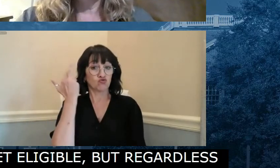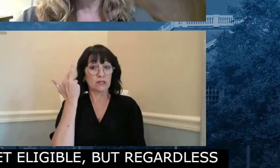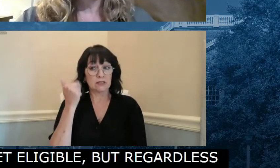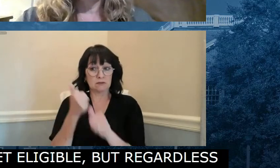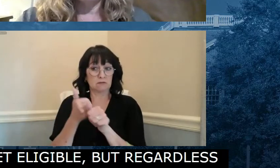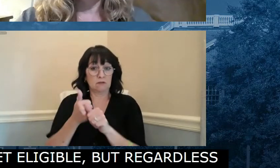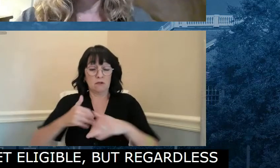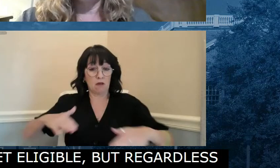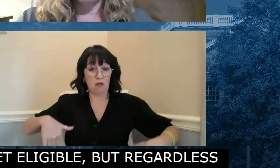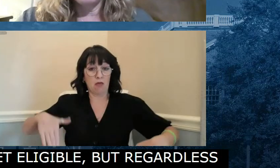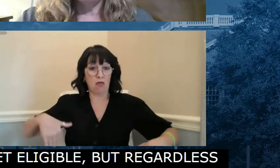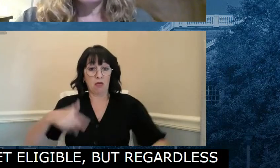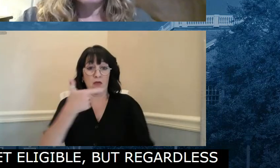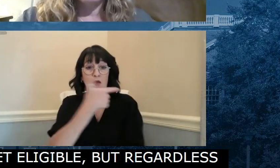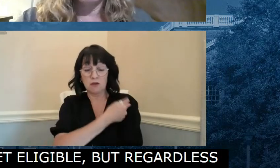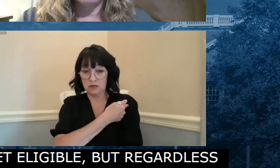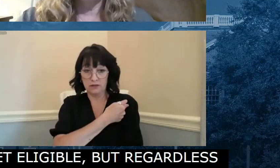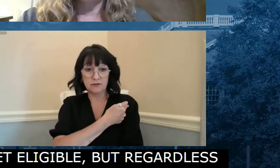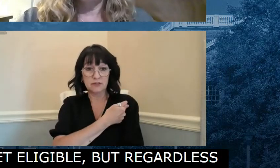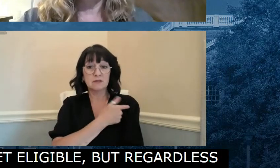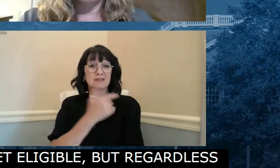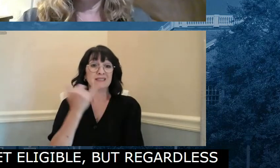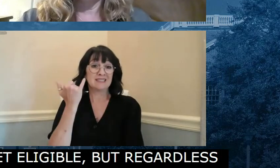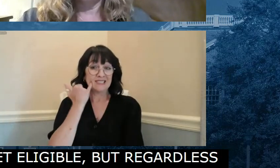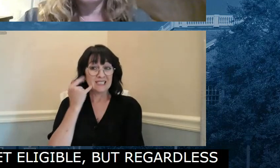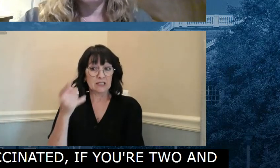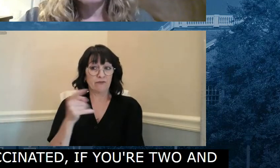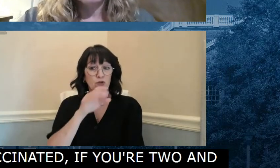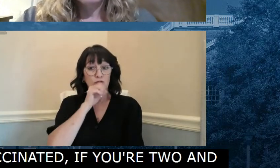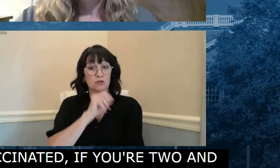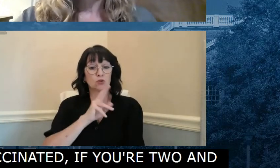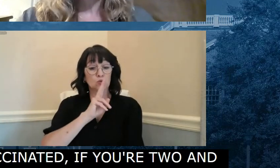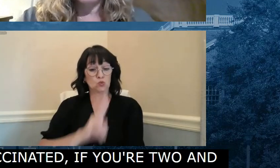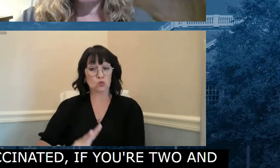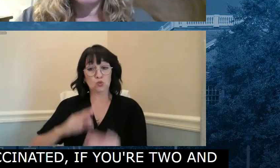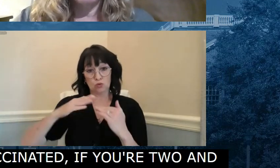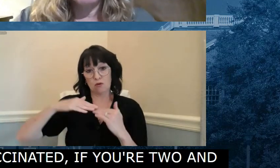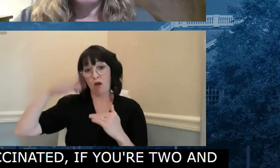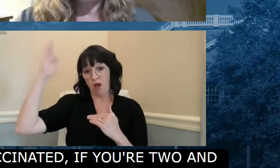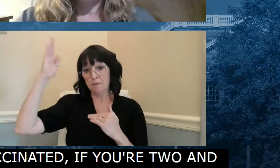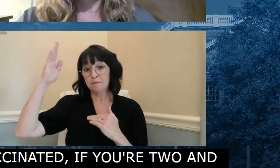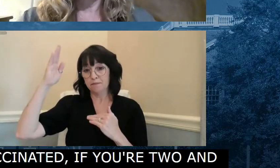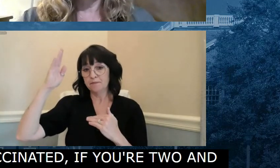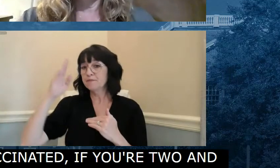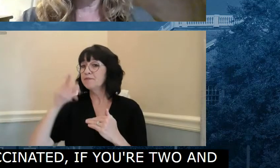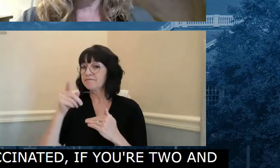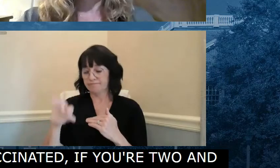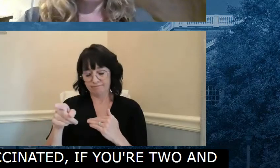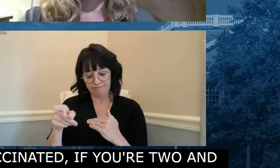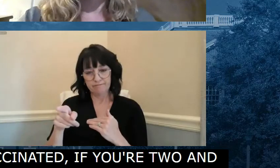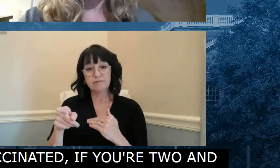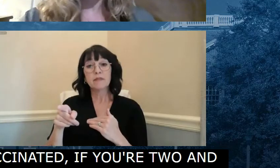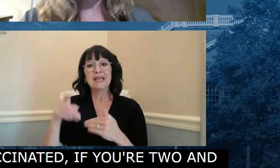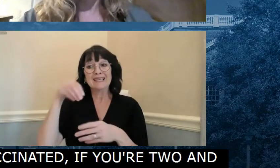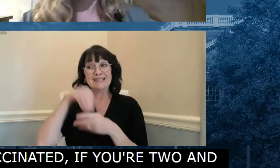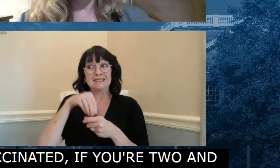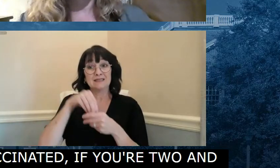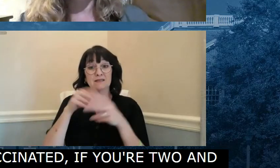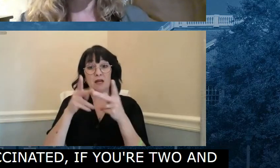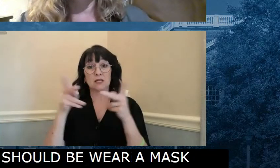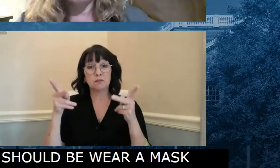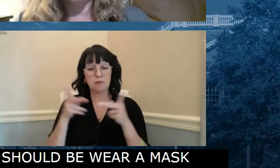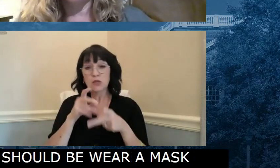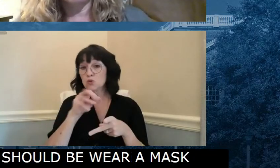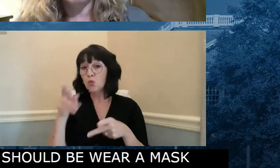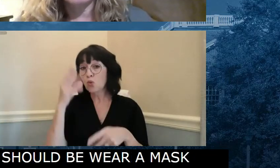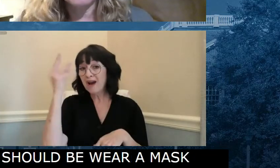you're 2 and up and you're not vaccinated, you should be wearing a mask around others in the indoor setting or the outdoor